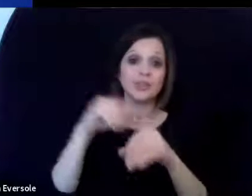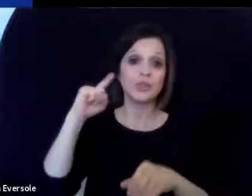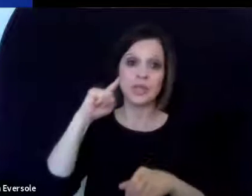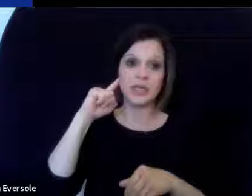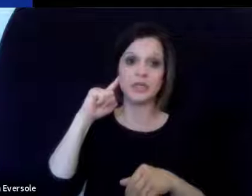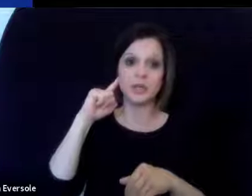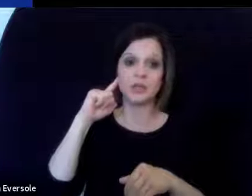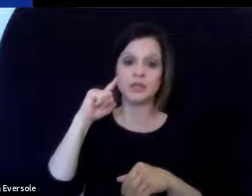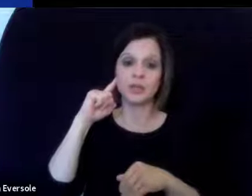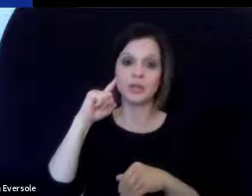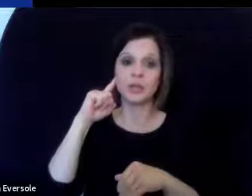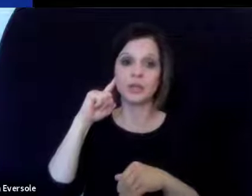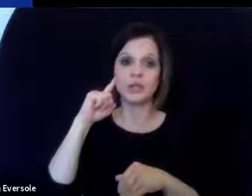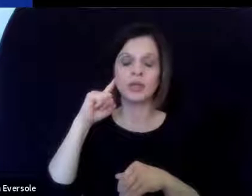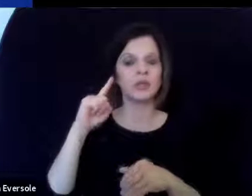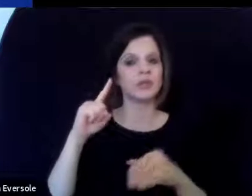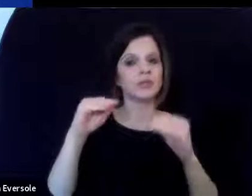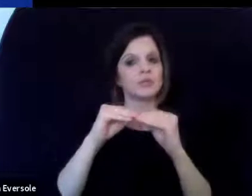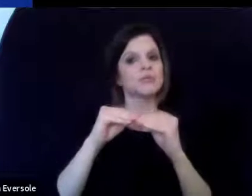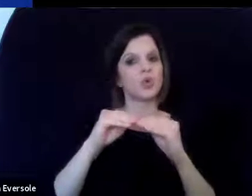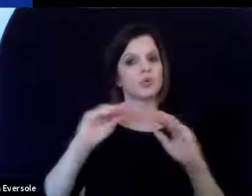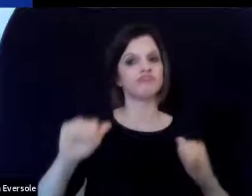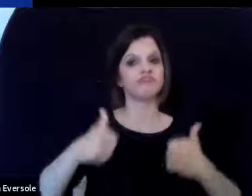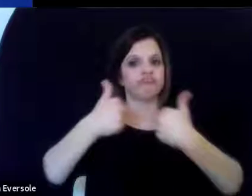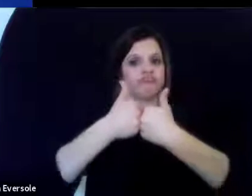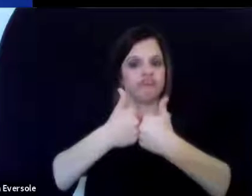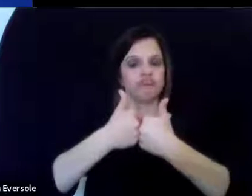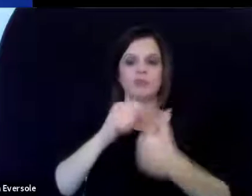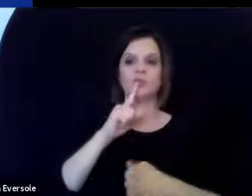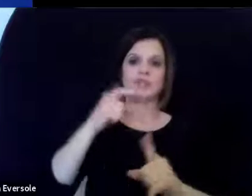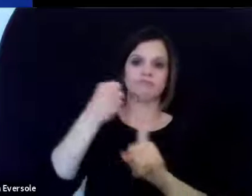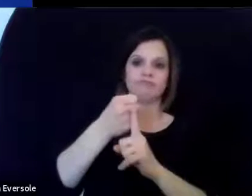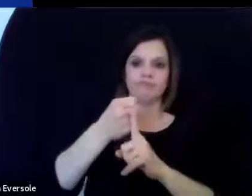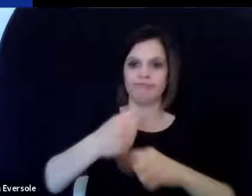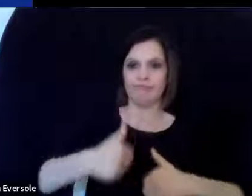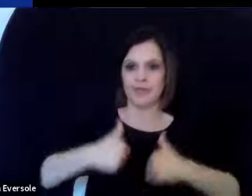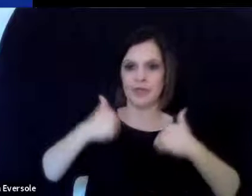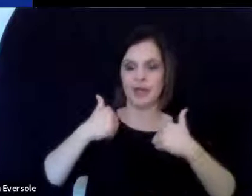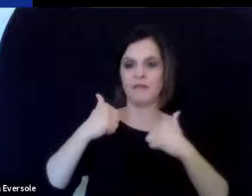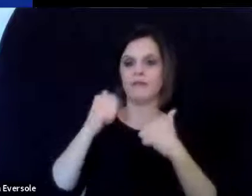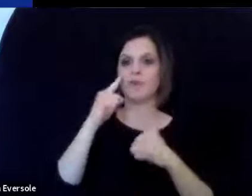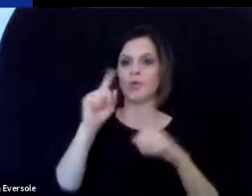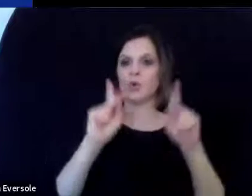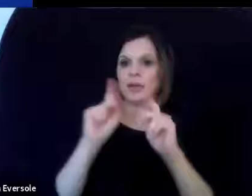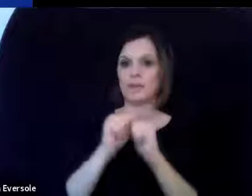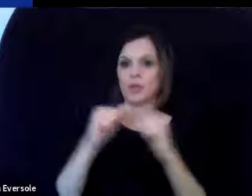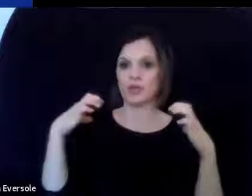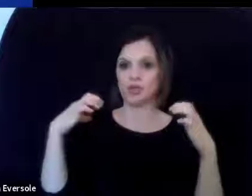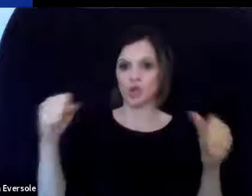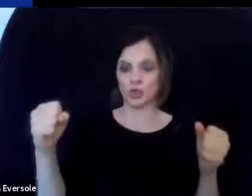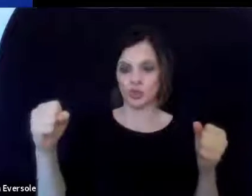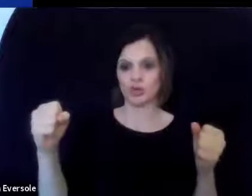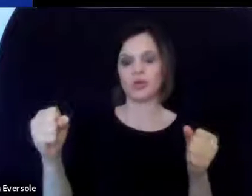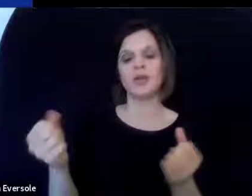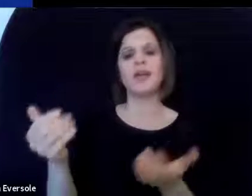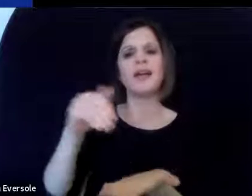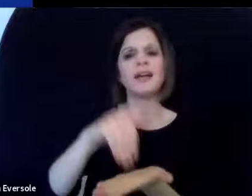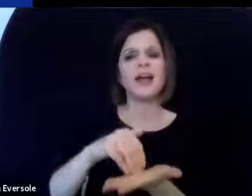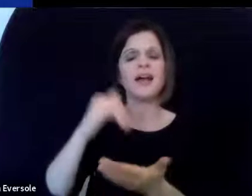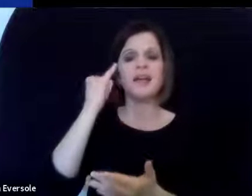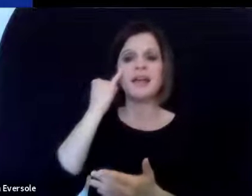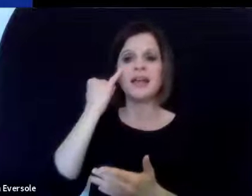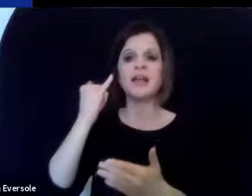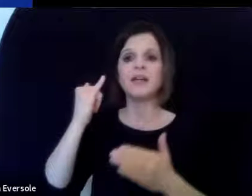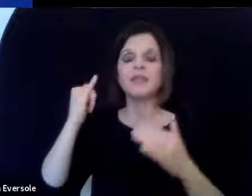impactful challenges of charge syndrome manifest themselves. Again, if your outer ears are different, like